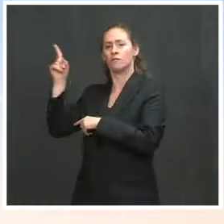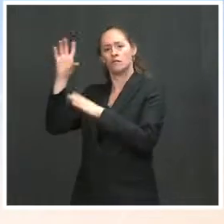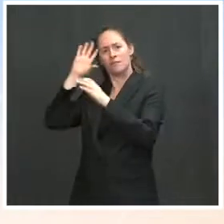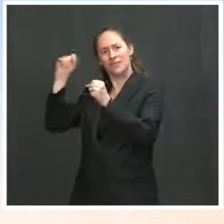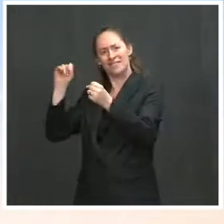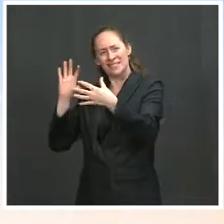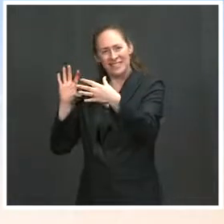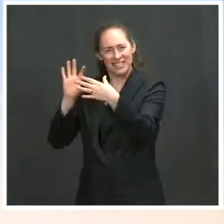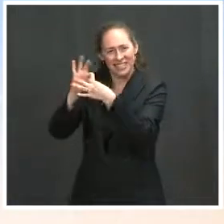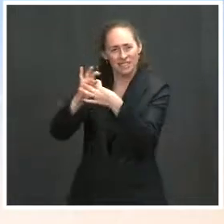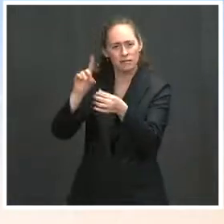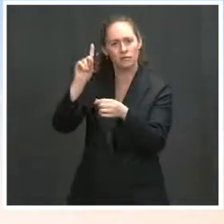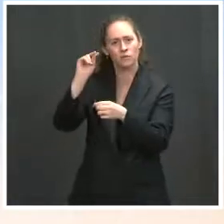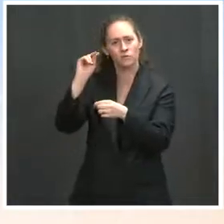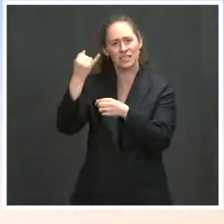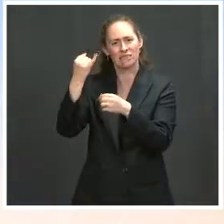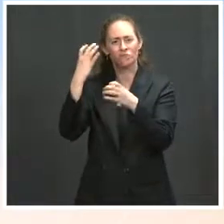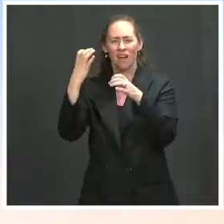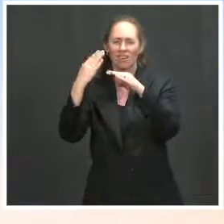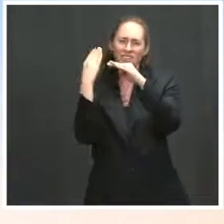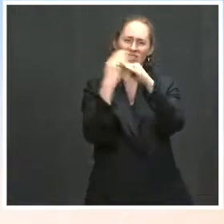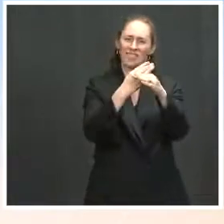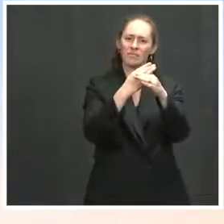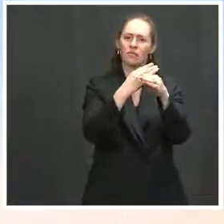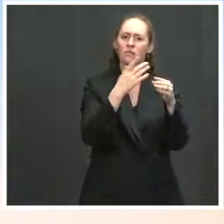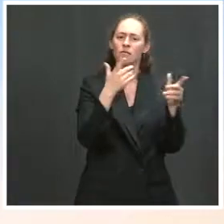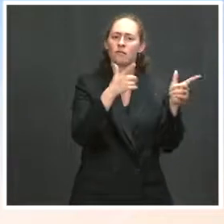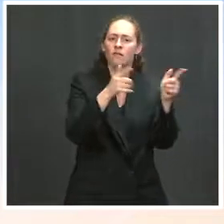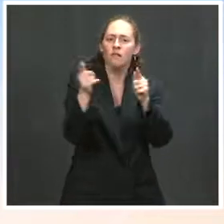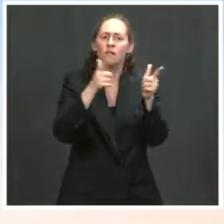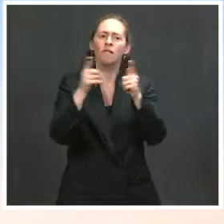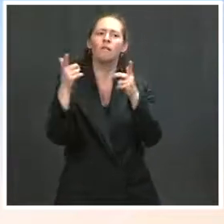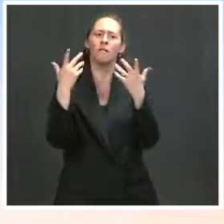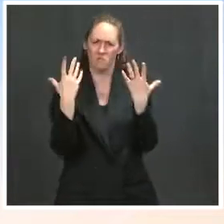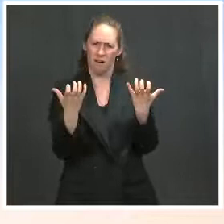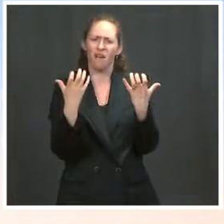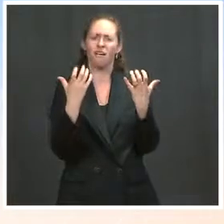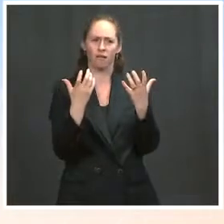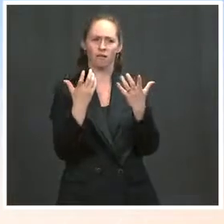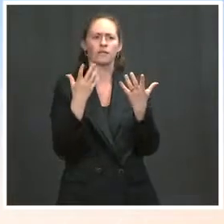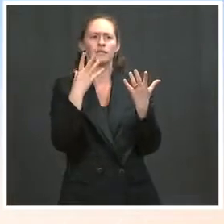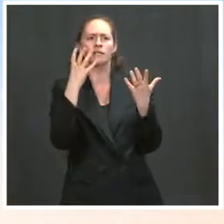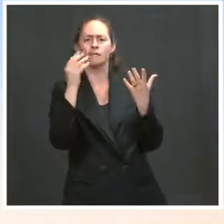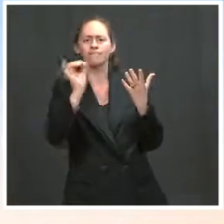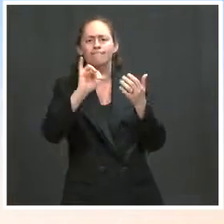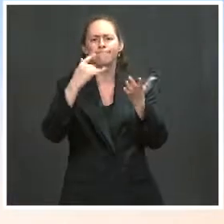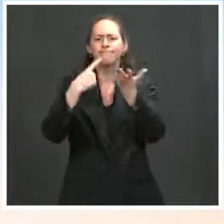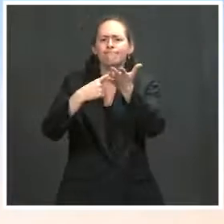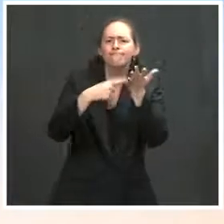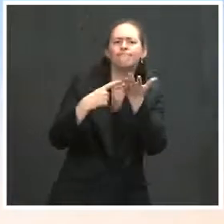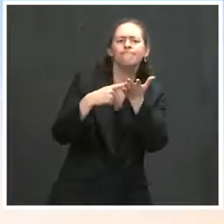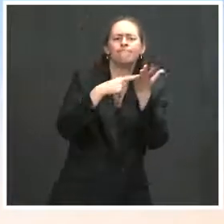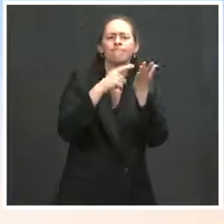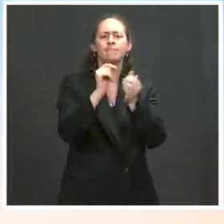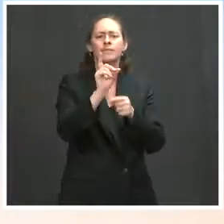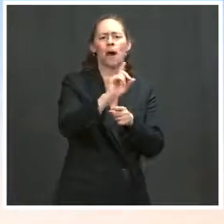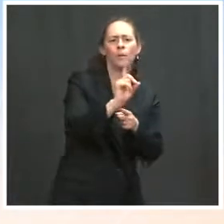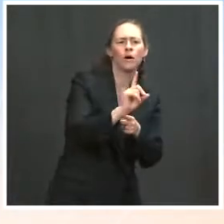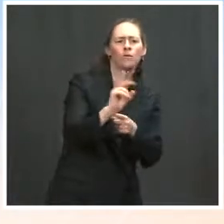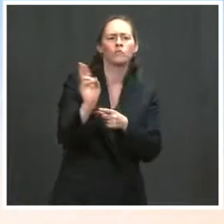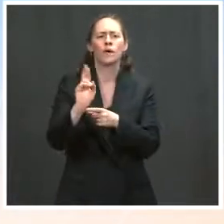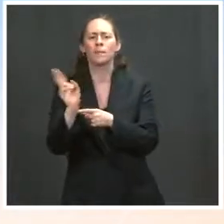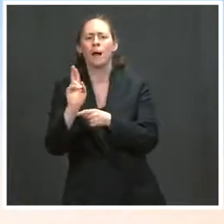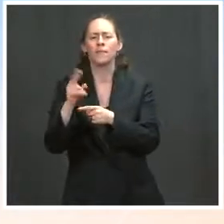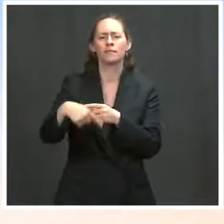prevention. The president talks to many Republicans and Democrats on the Hill. As you know, he was a senator